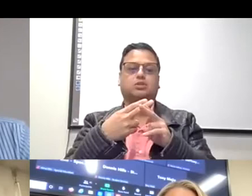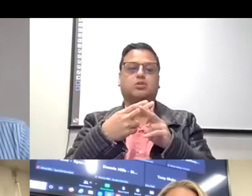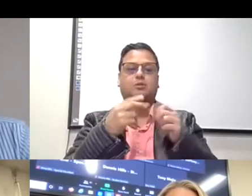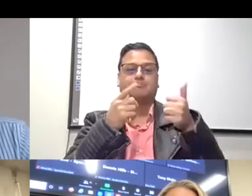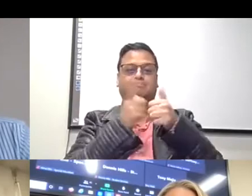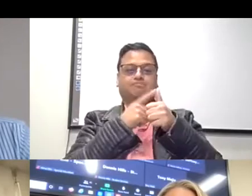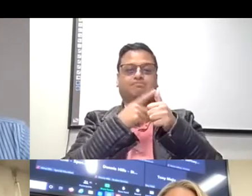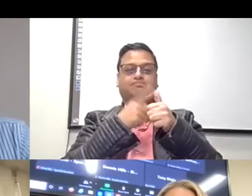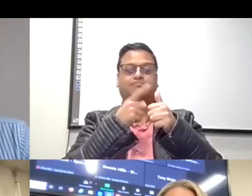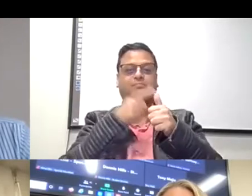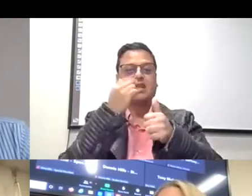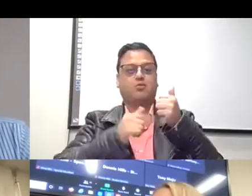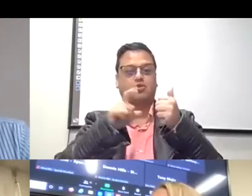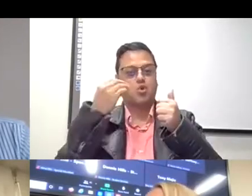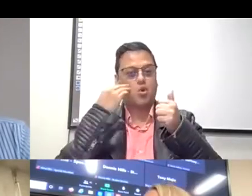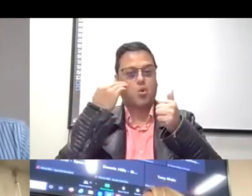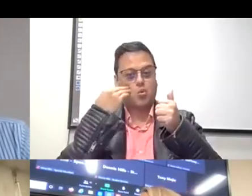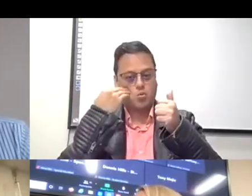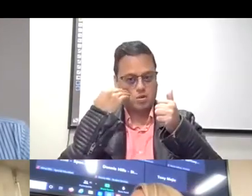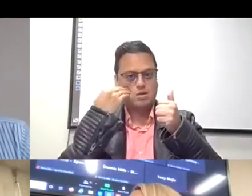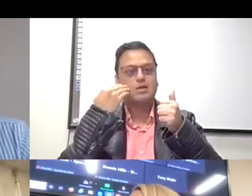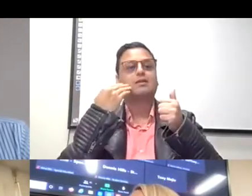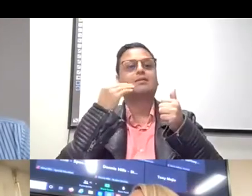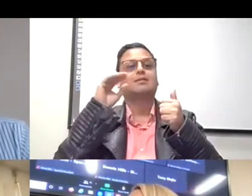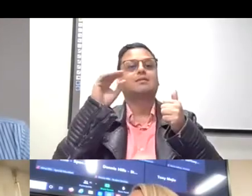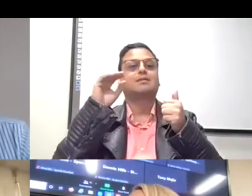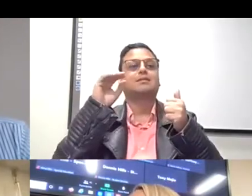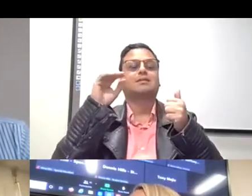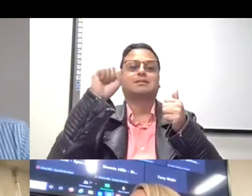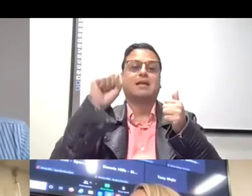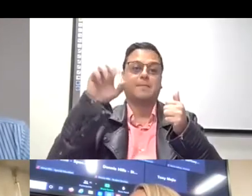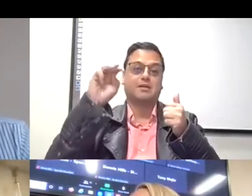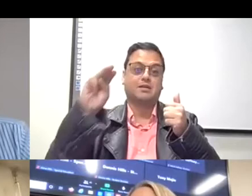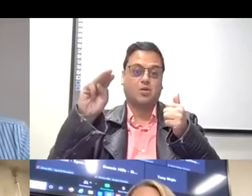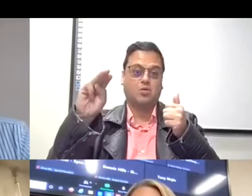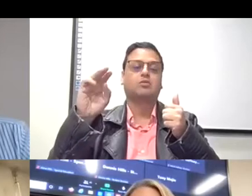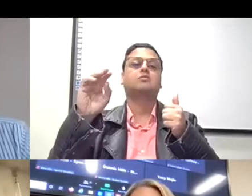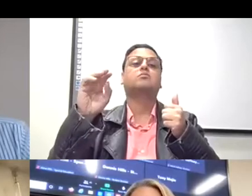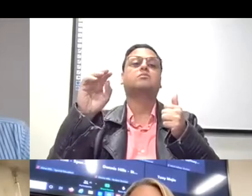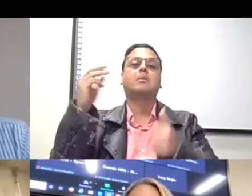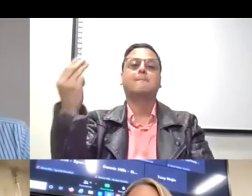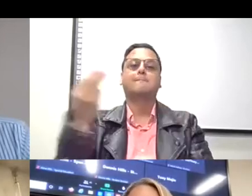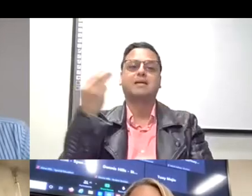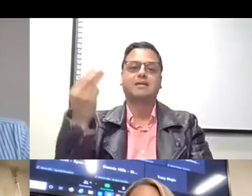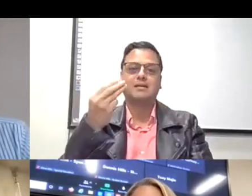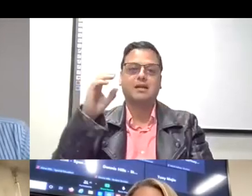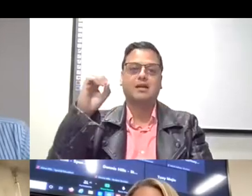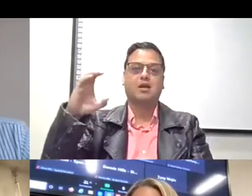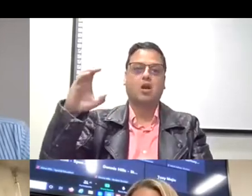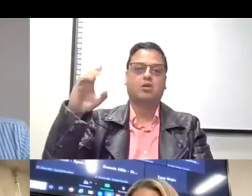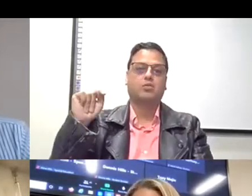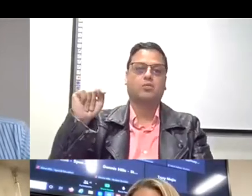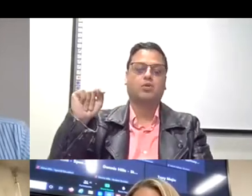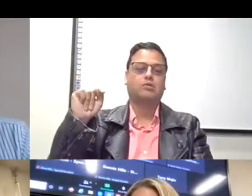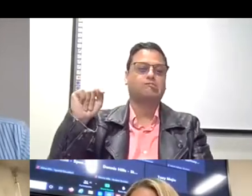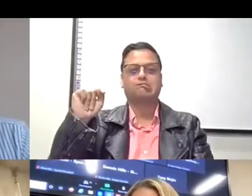that everyone should be aware of is that the city of San Mateo on Monday, October,